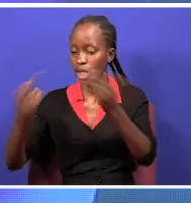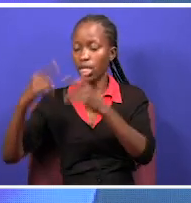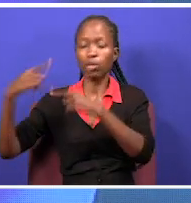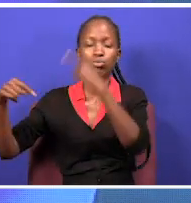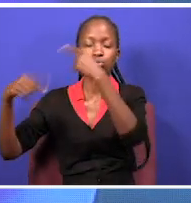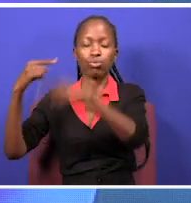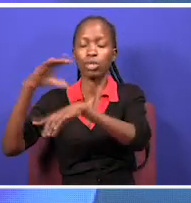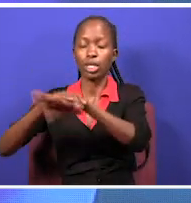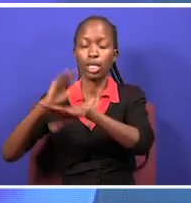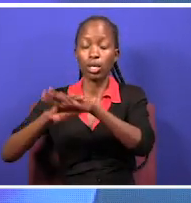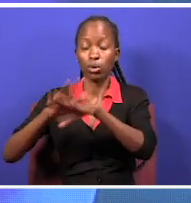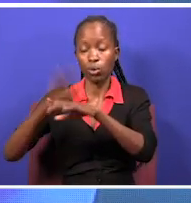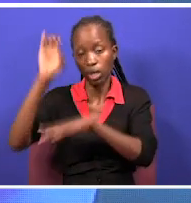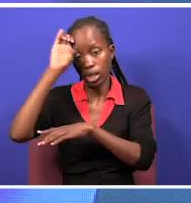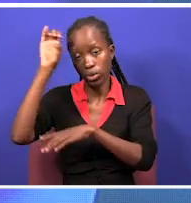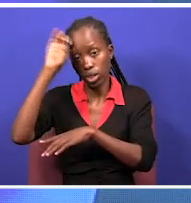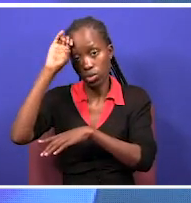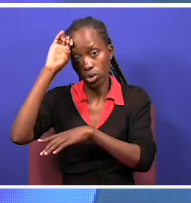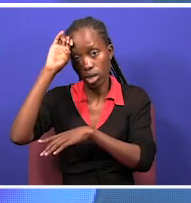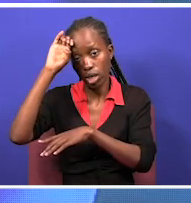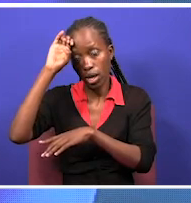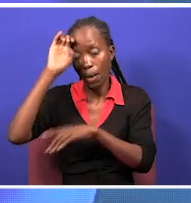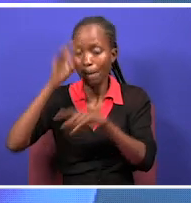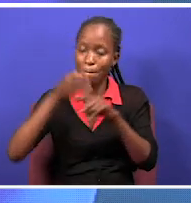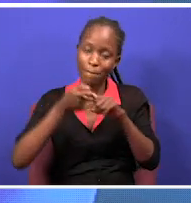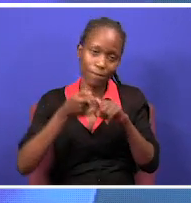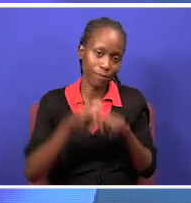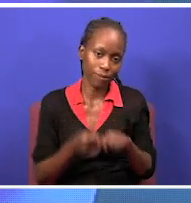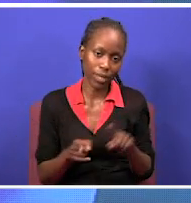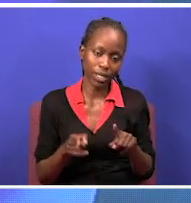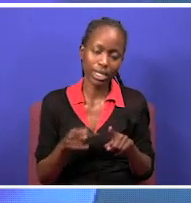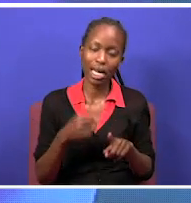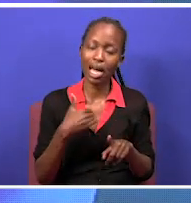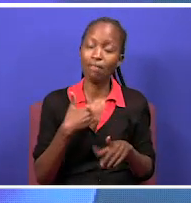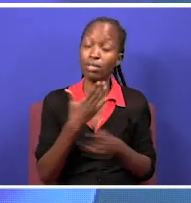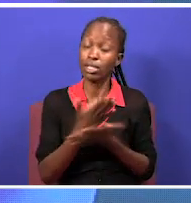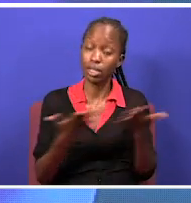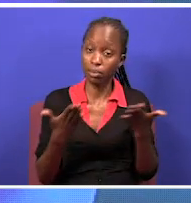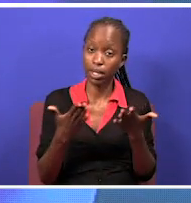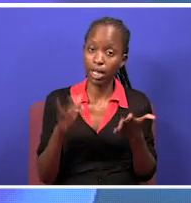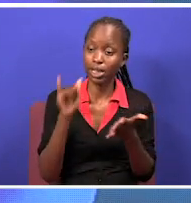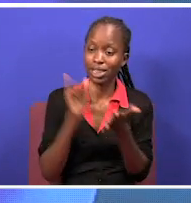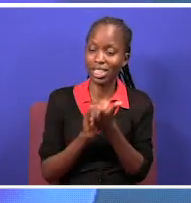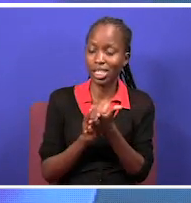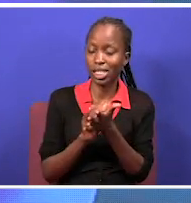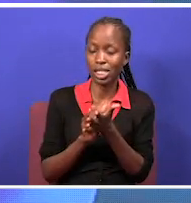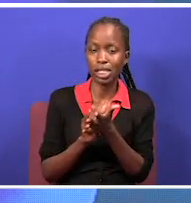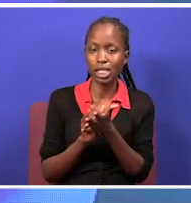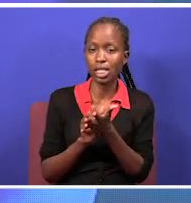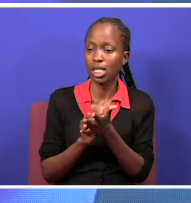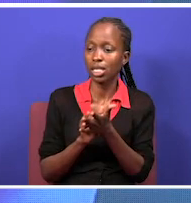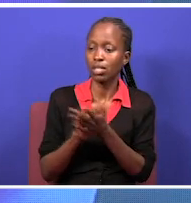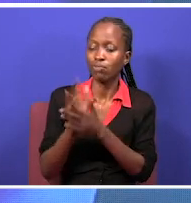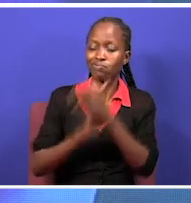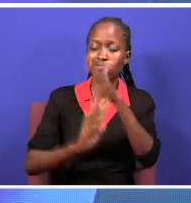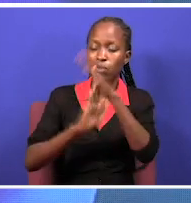get a good education. But you know, there is something here that is of a greater value